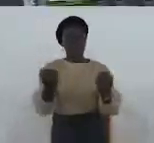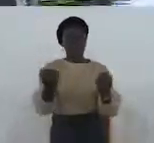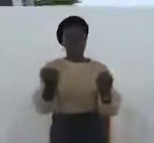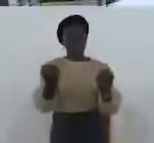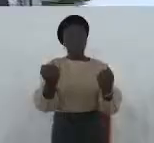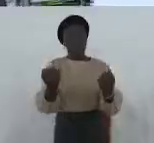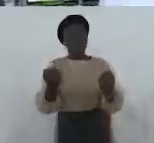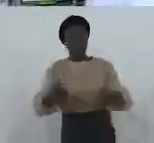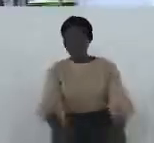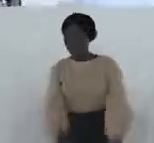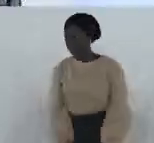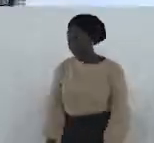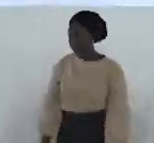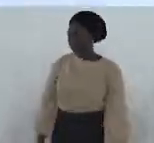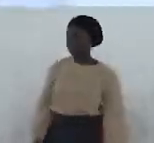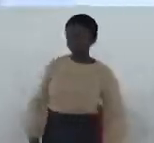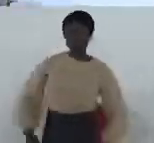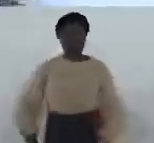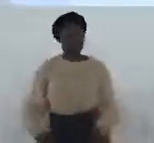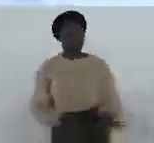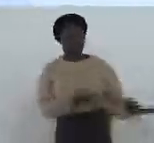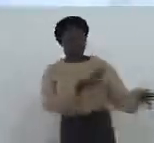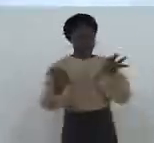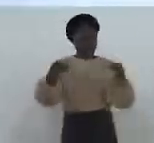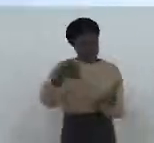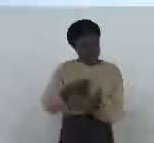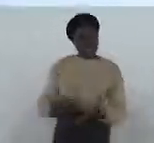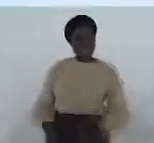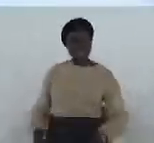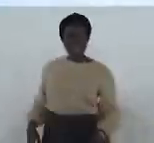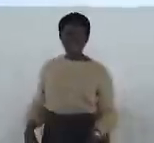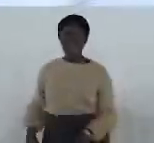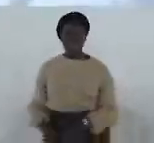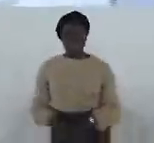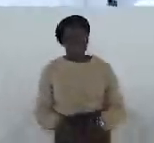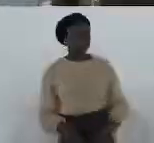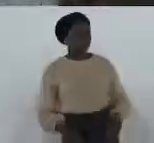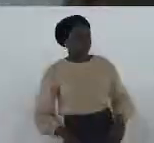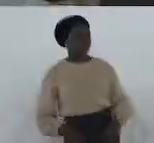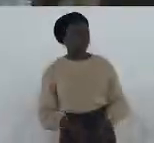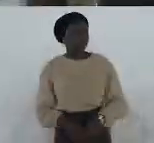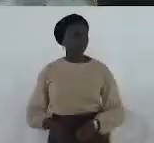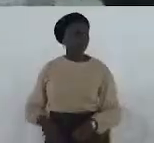jesusich as two times two times two